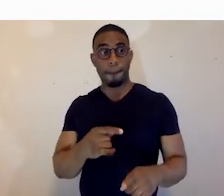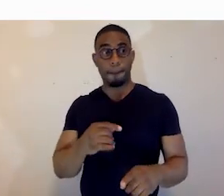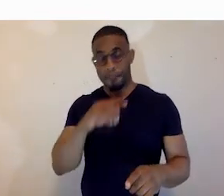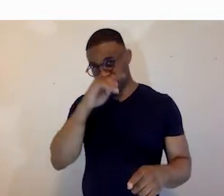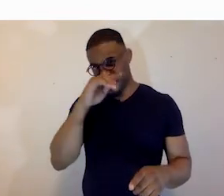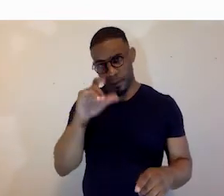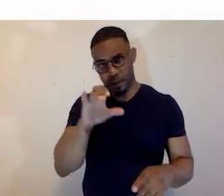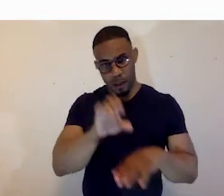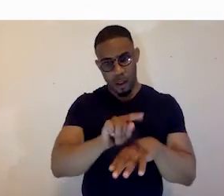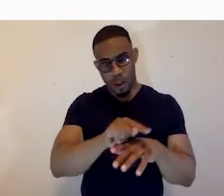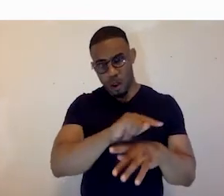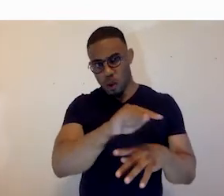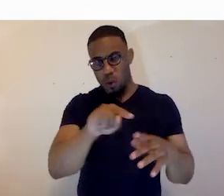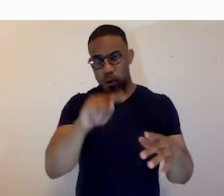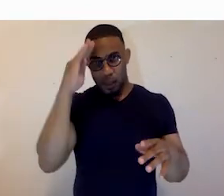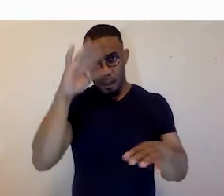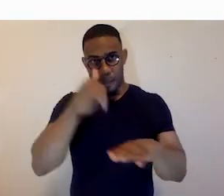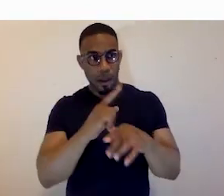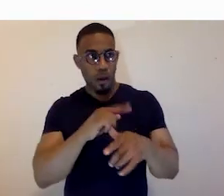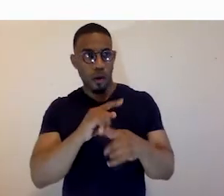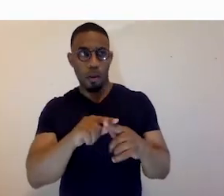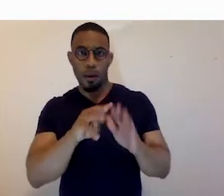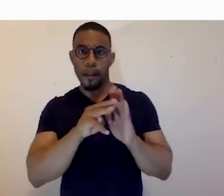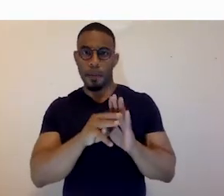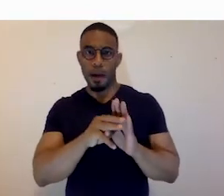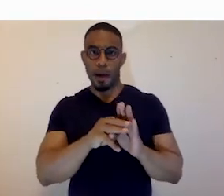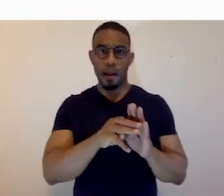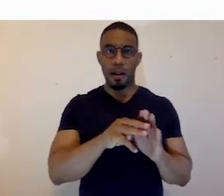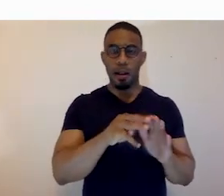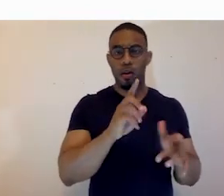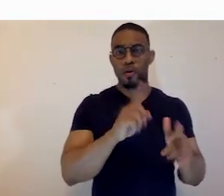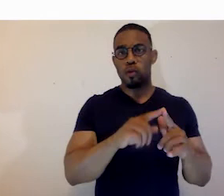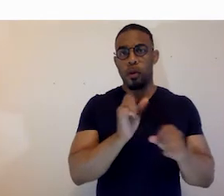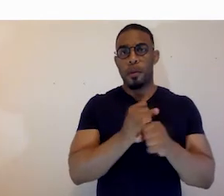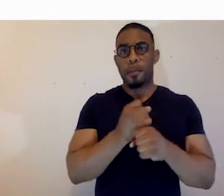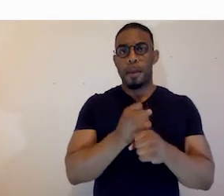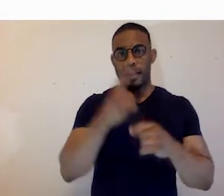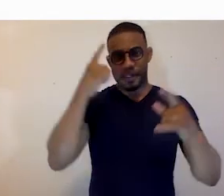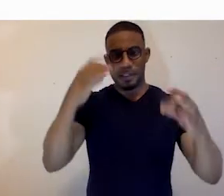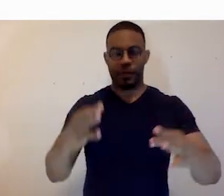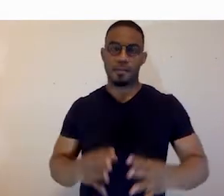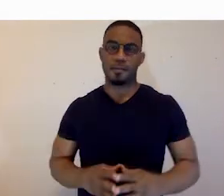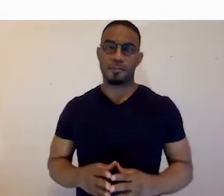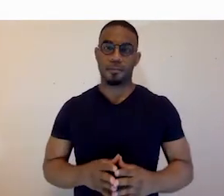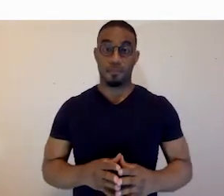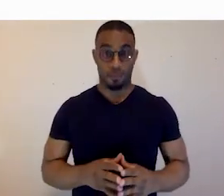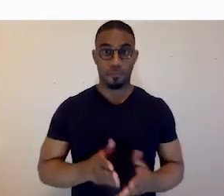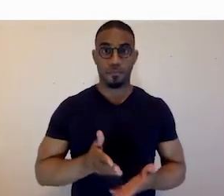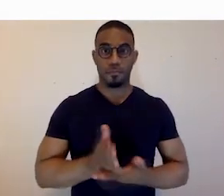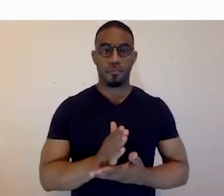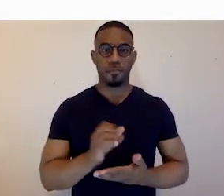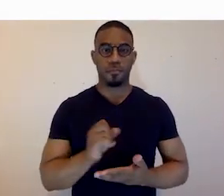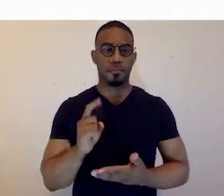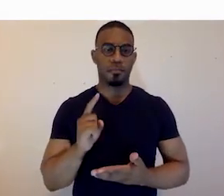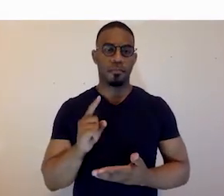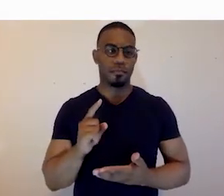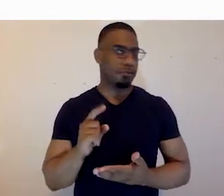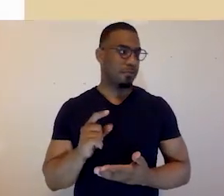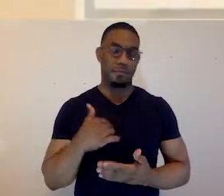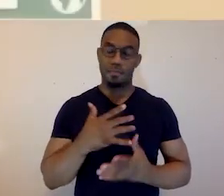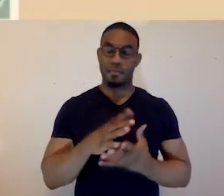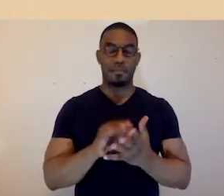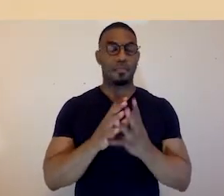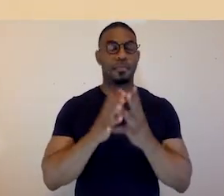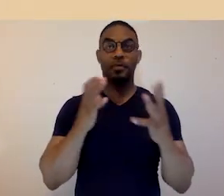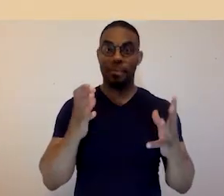it consults those knowledge bases or those models in order to make decisions. All right, so that was a lot. I learned a